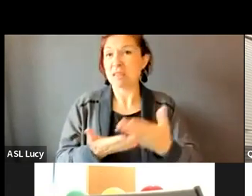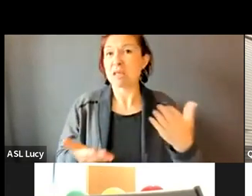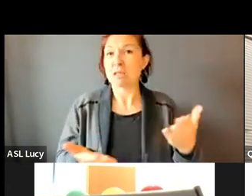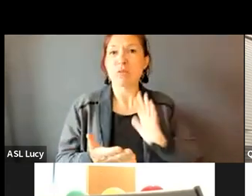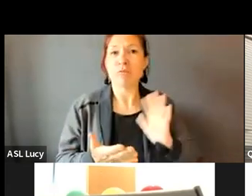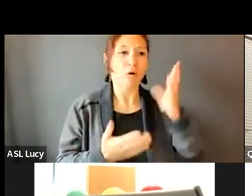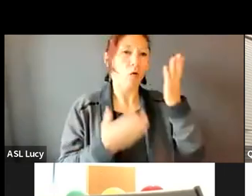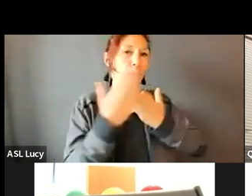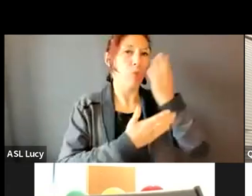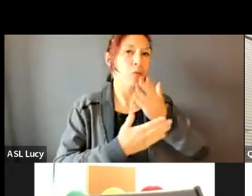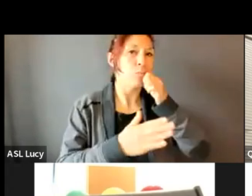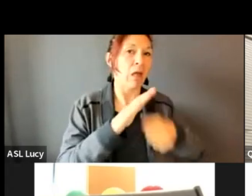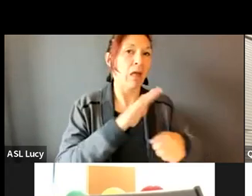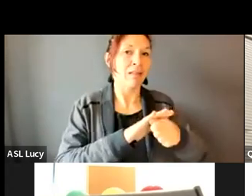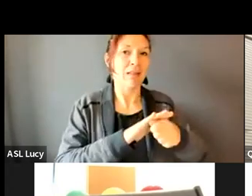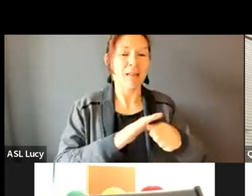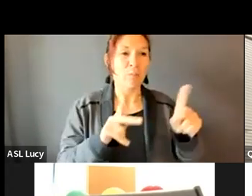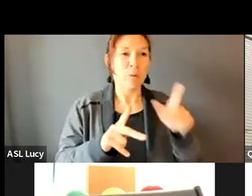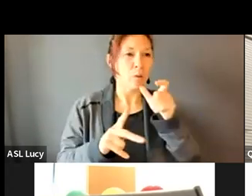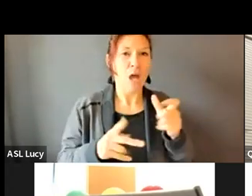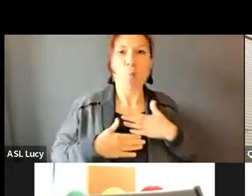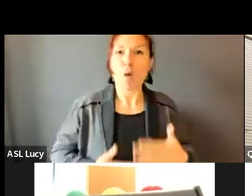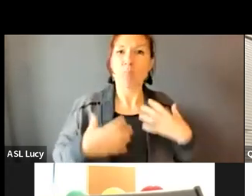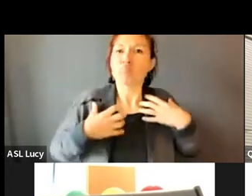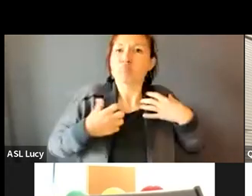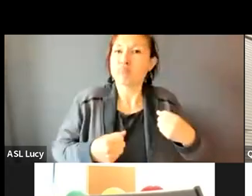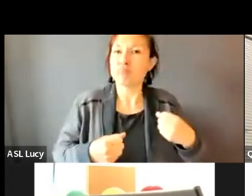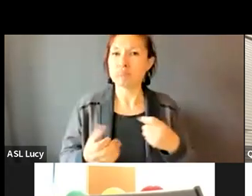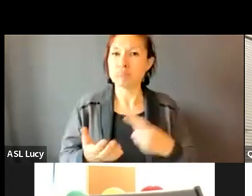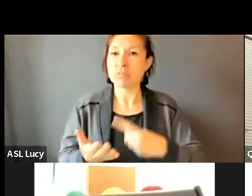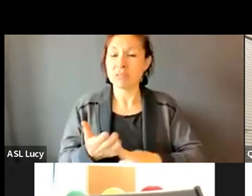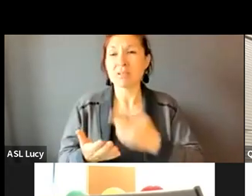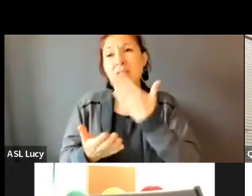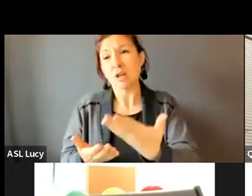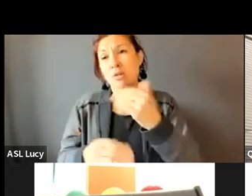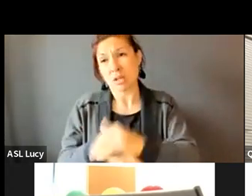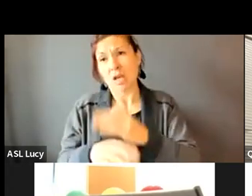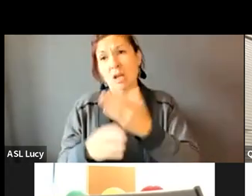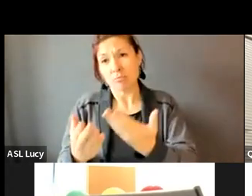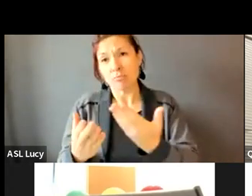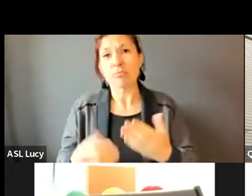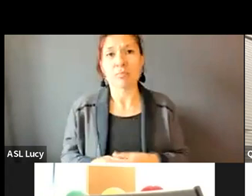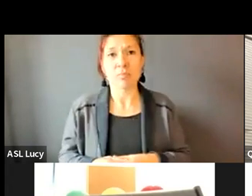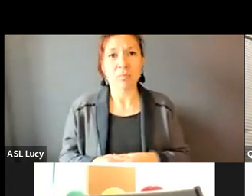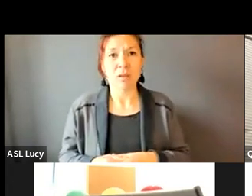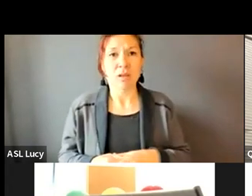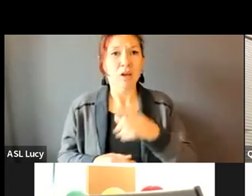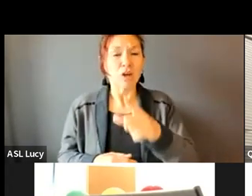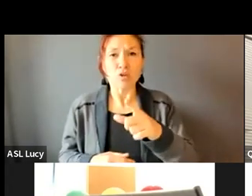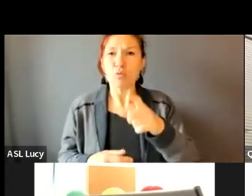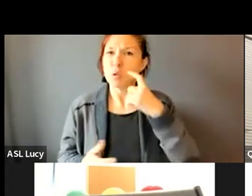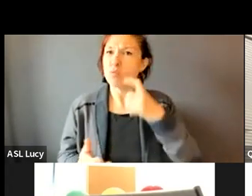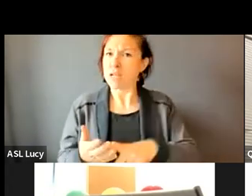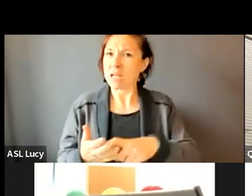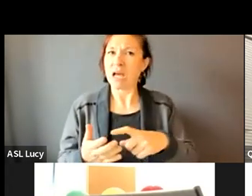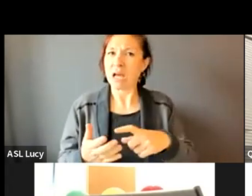not been brave enough to to discuss and and I appreciate you tonight you know honoring what has been in discussion for years here